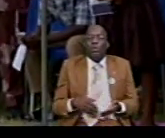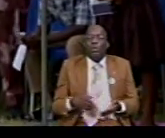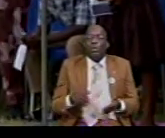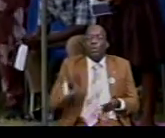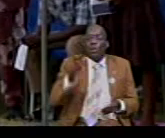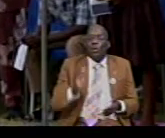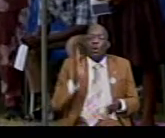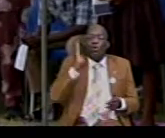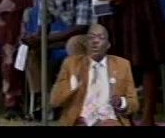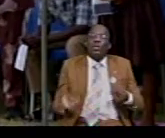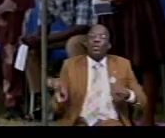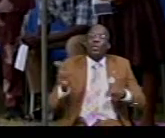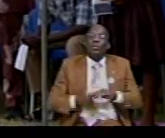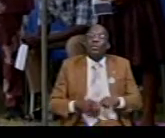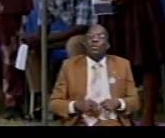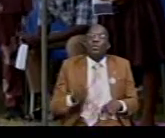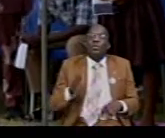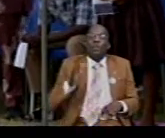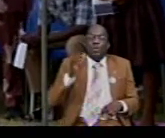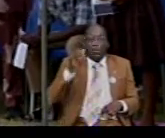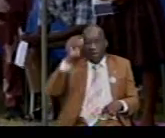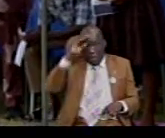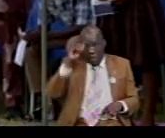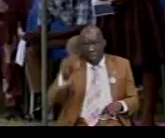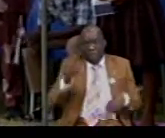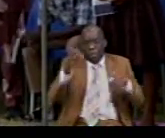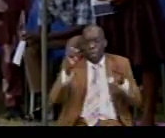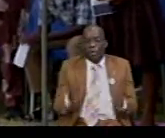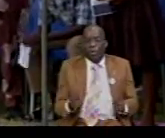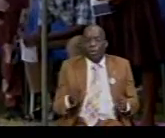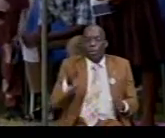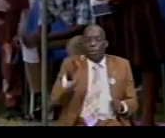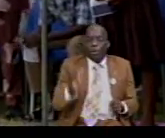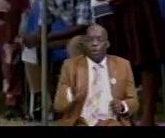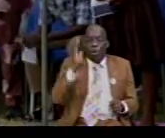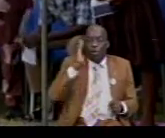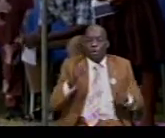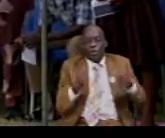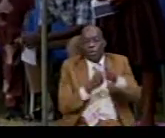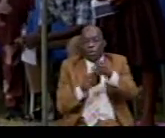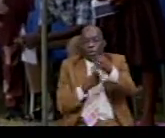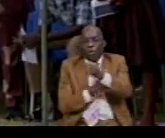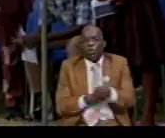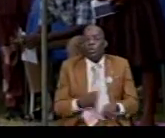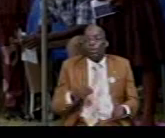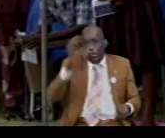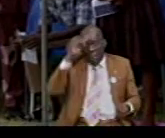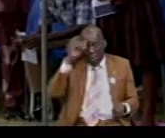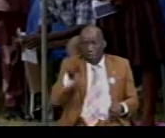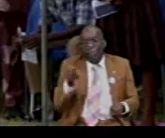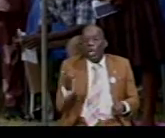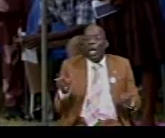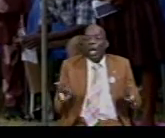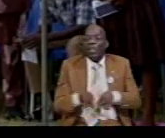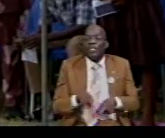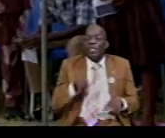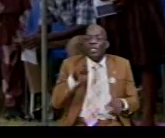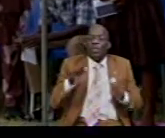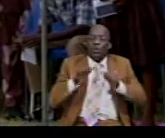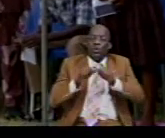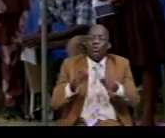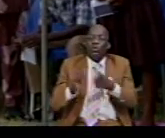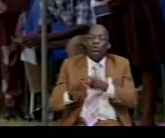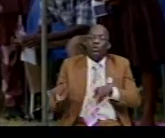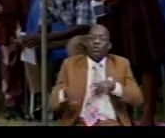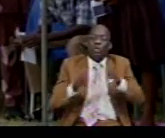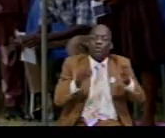We multiply anointing. Refresh anointing that God will uphold him as he's moving from state to state, from country to country, that